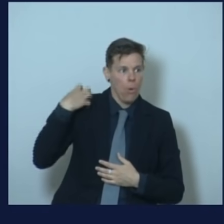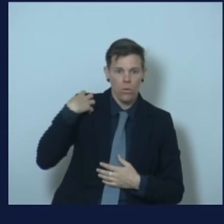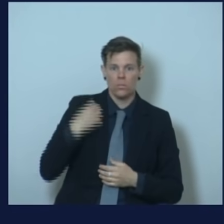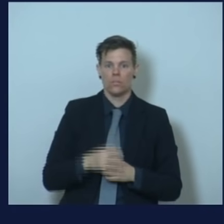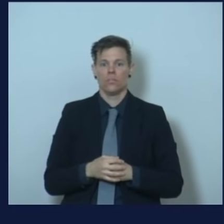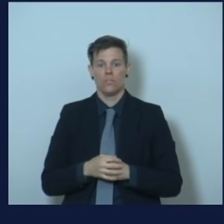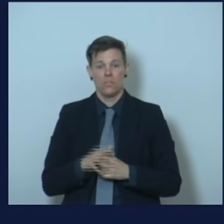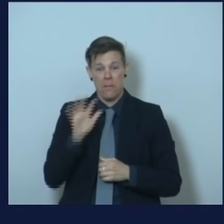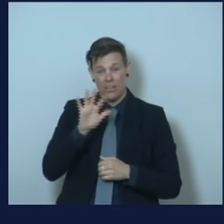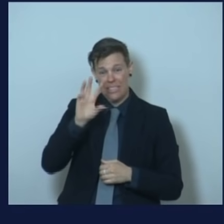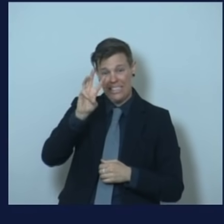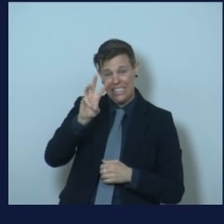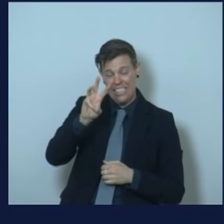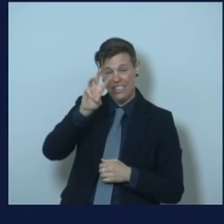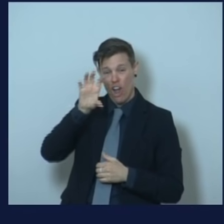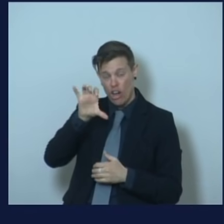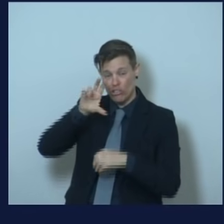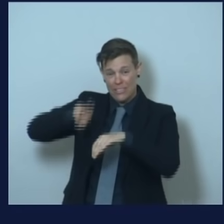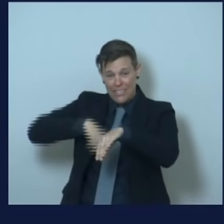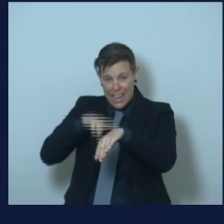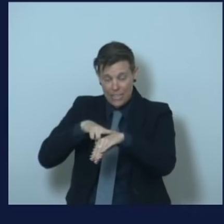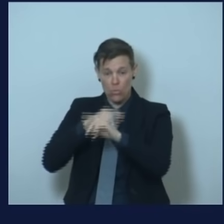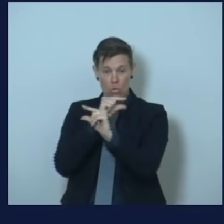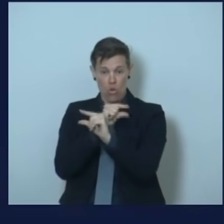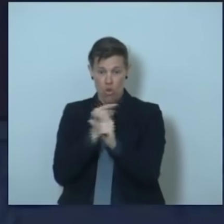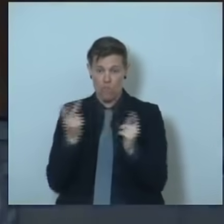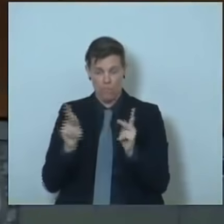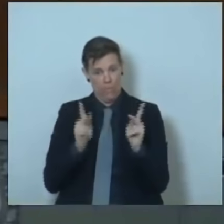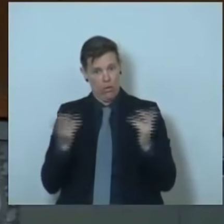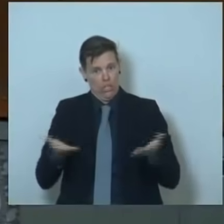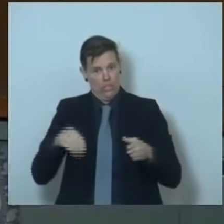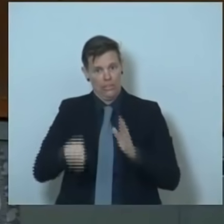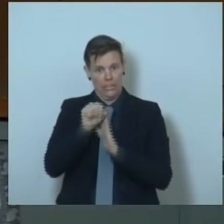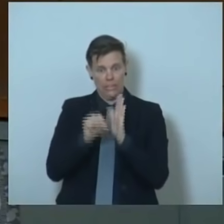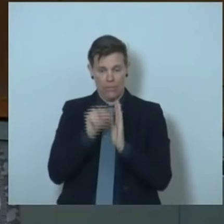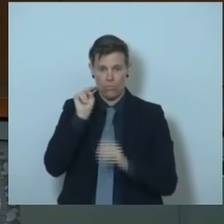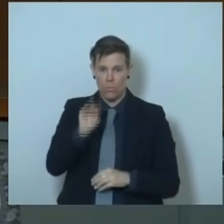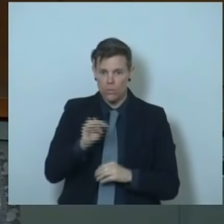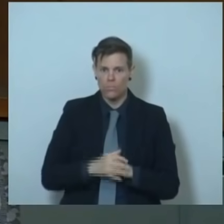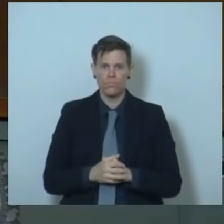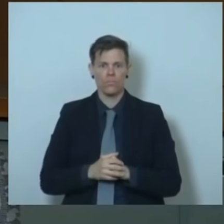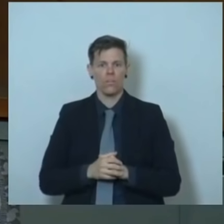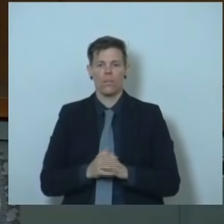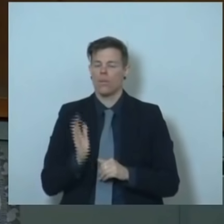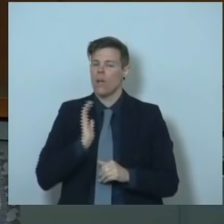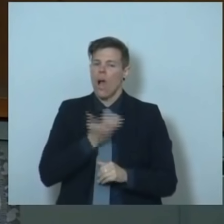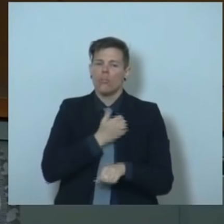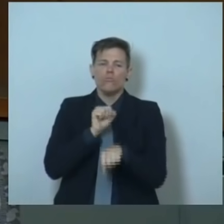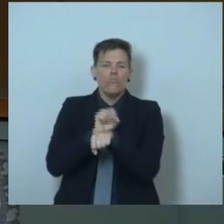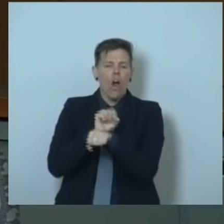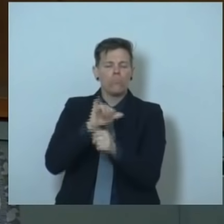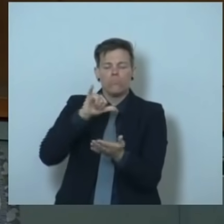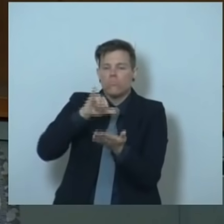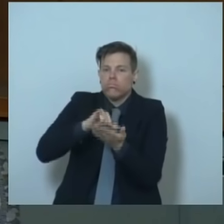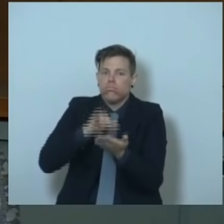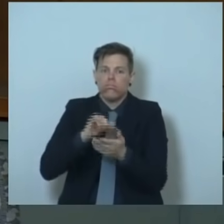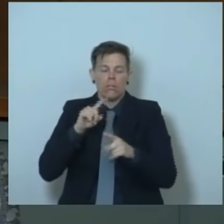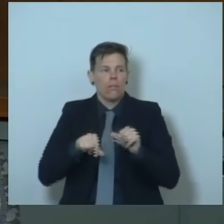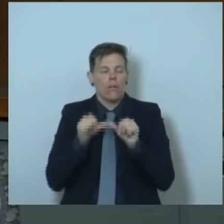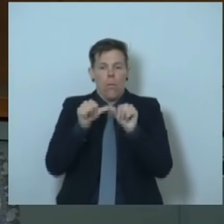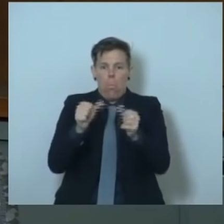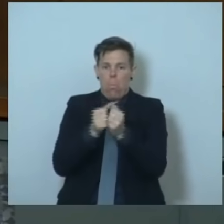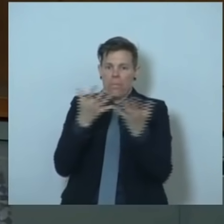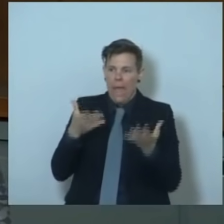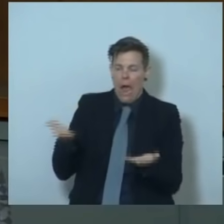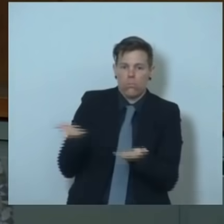National Guardsmen and women that are here. We can't do what we do without our families and without our employers, and they've been incredibly supportive of us. And